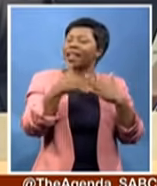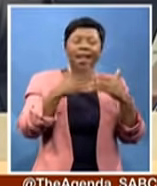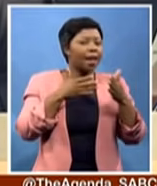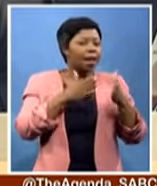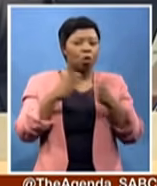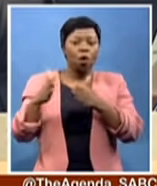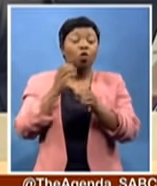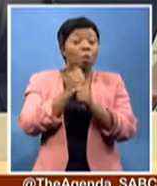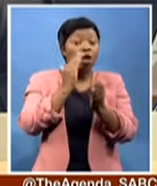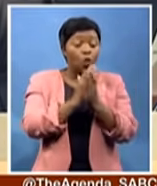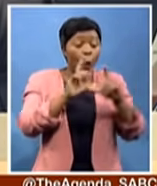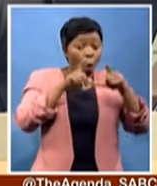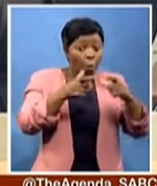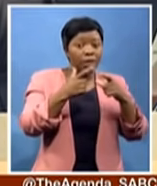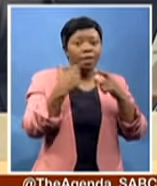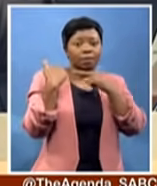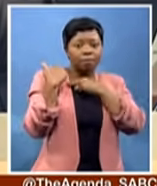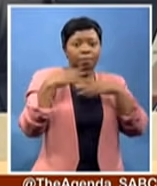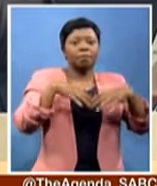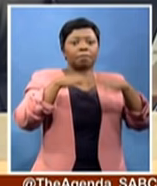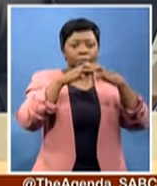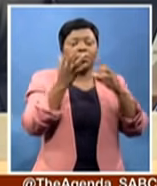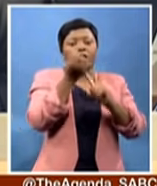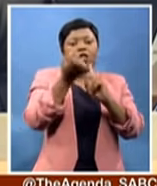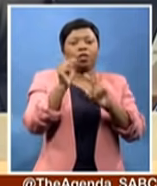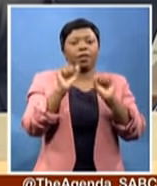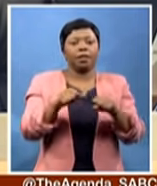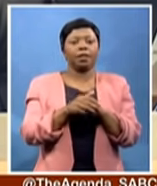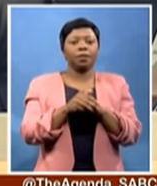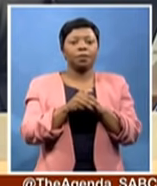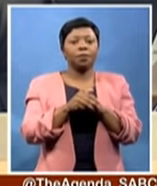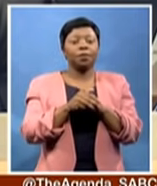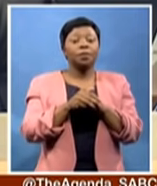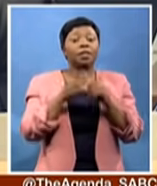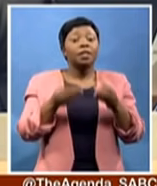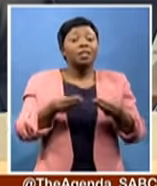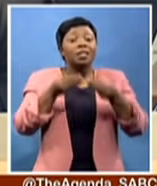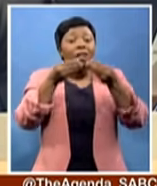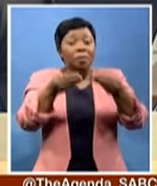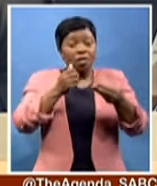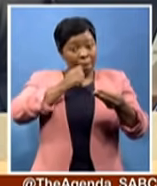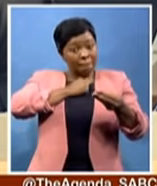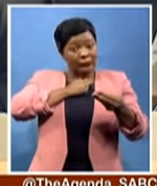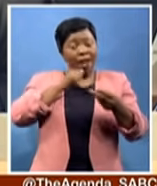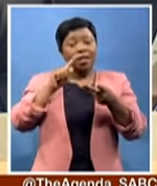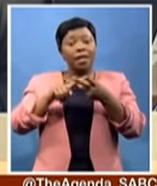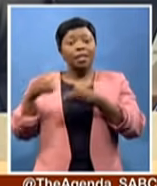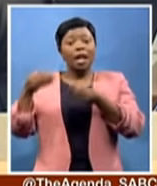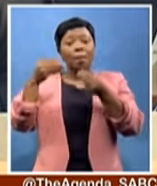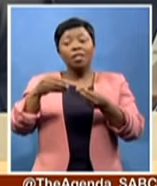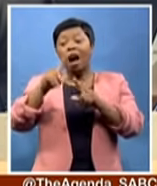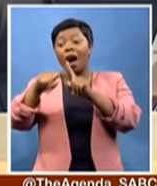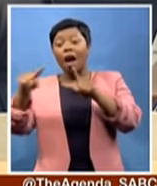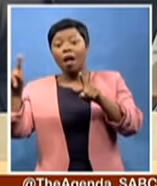My submission and other submissions made on the ANC's behalf by